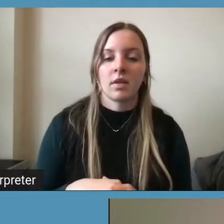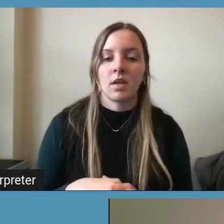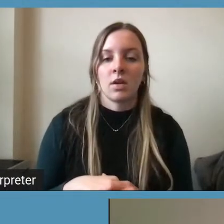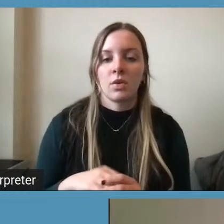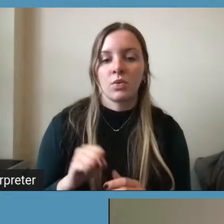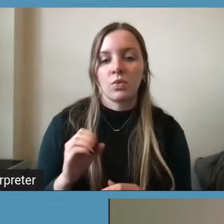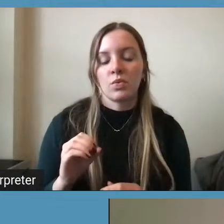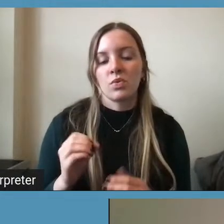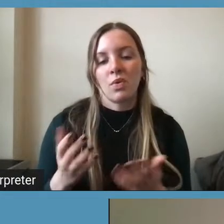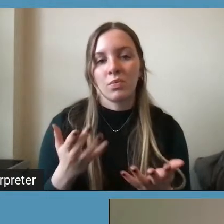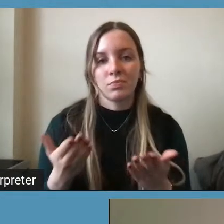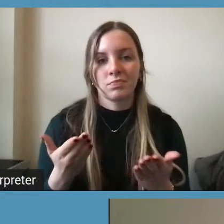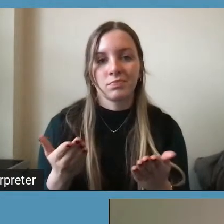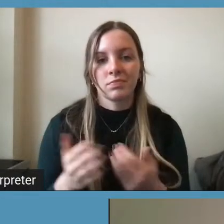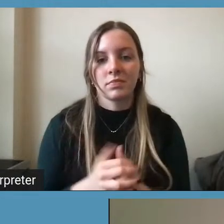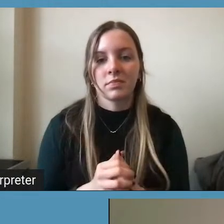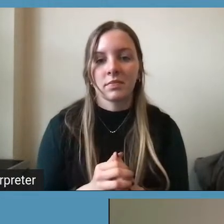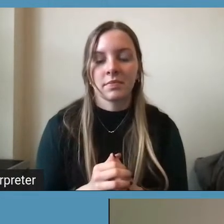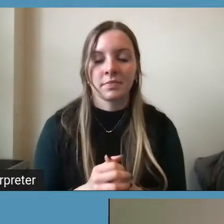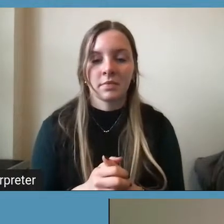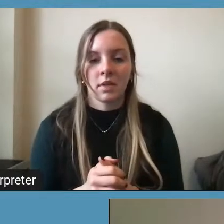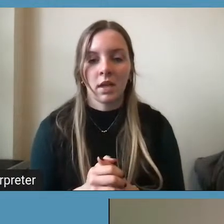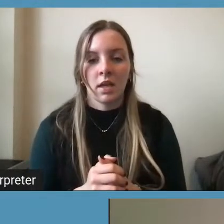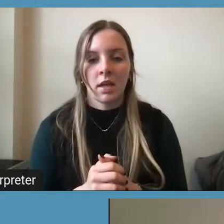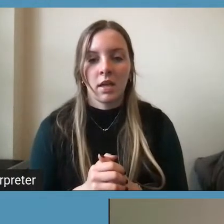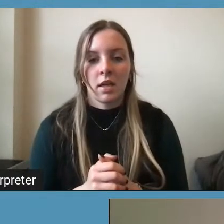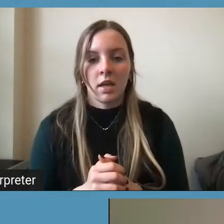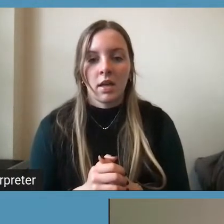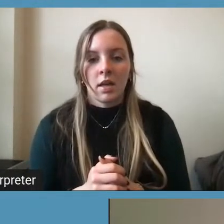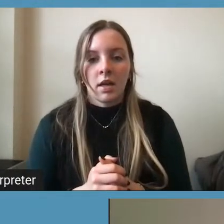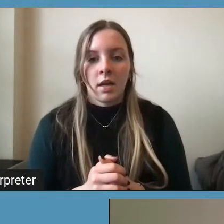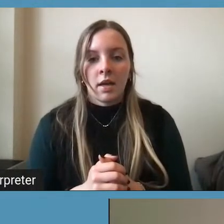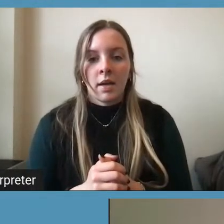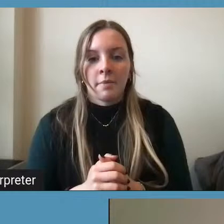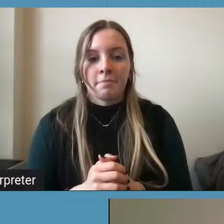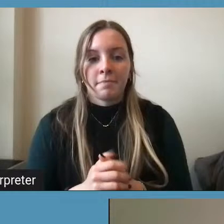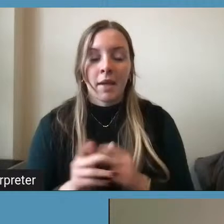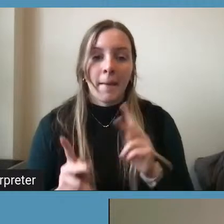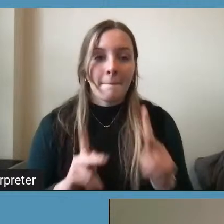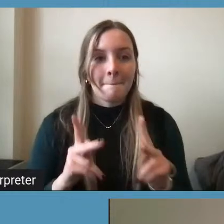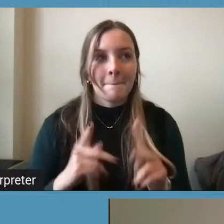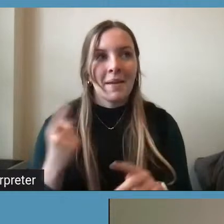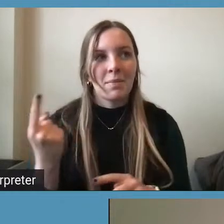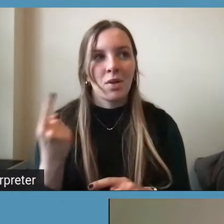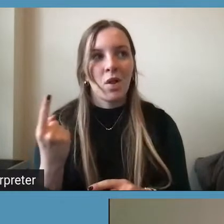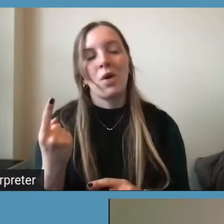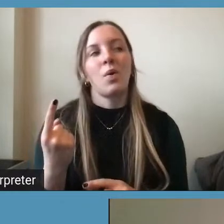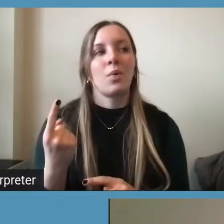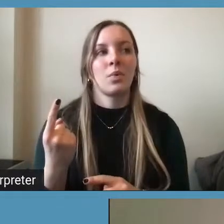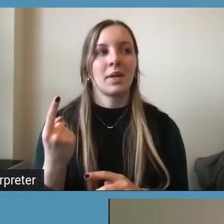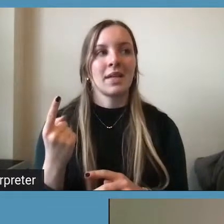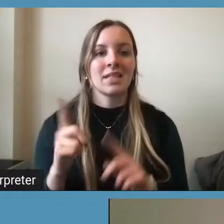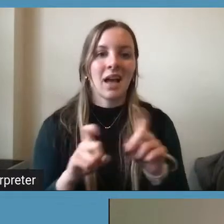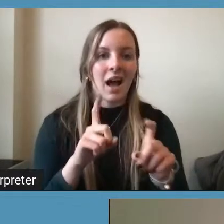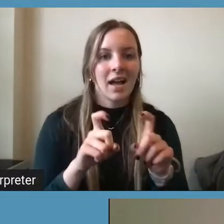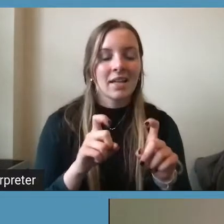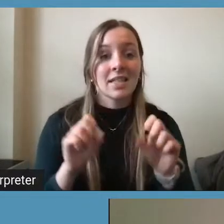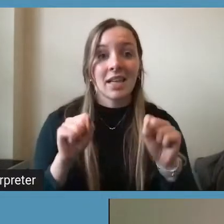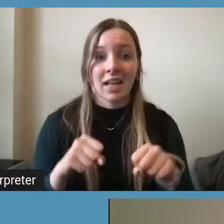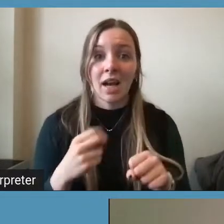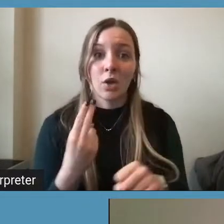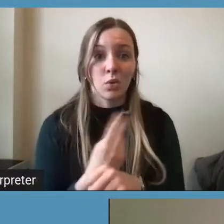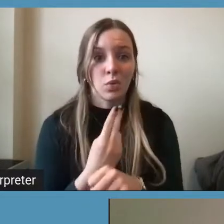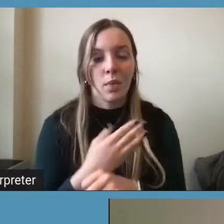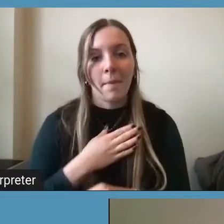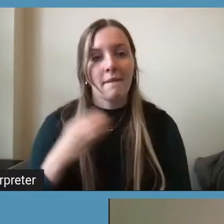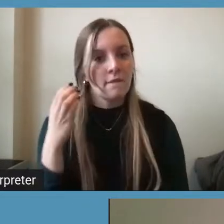I think, it comes up a lot. Can I do this with my phone? And the cameras and phones are getting better and better.